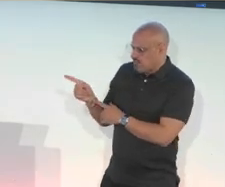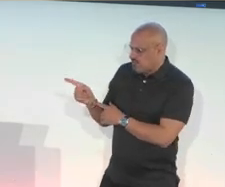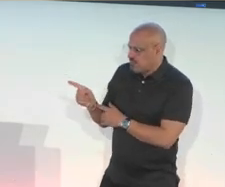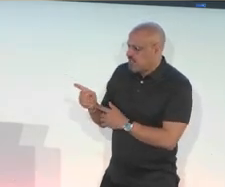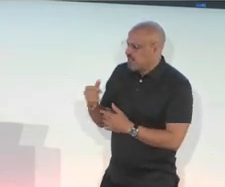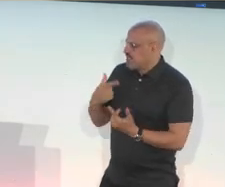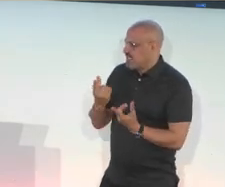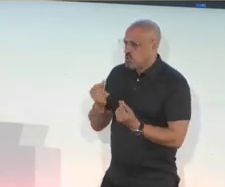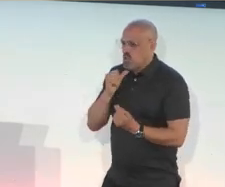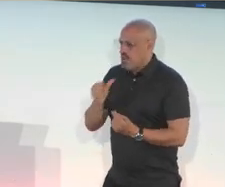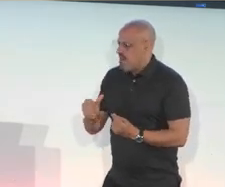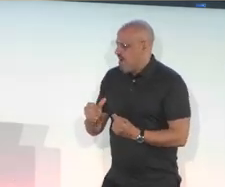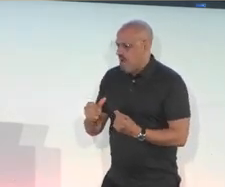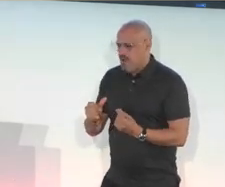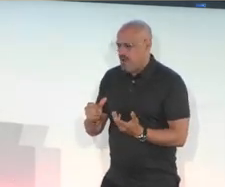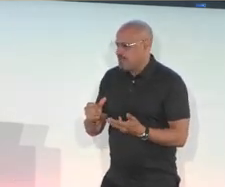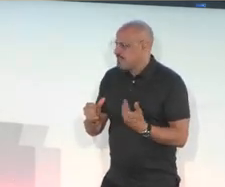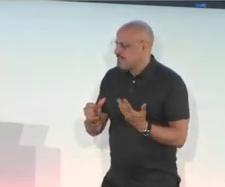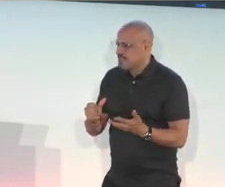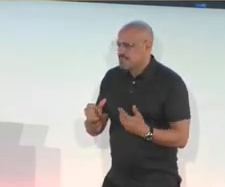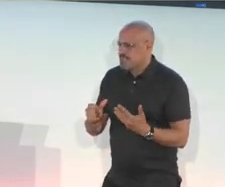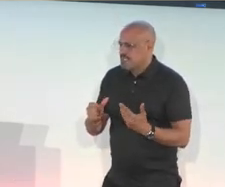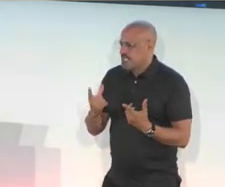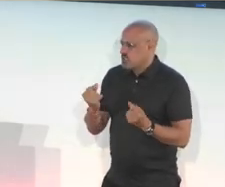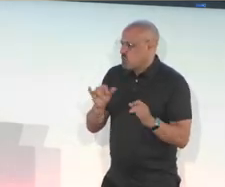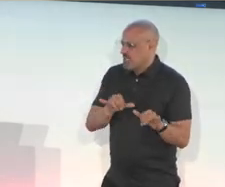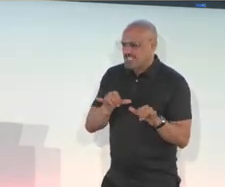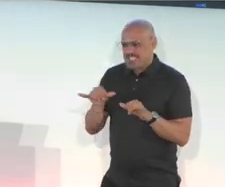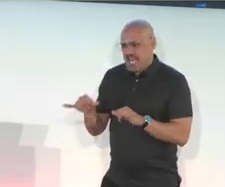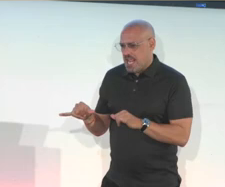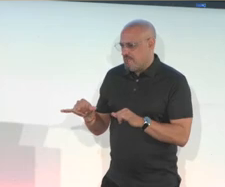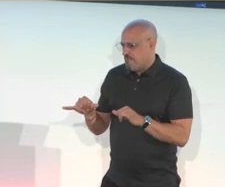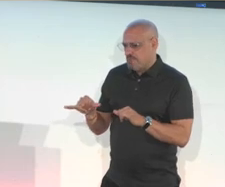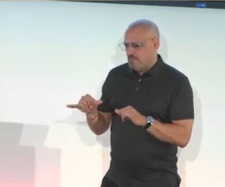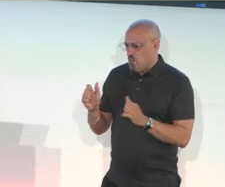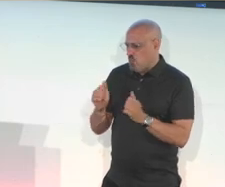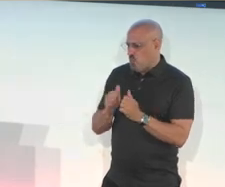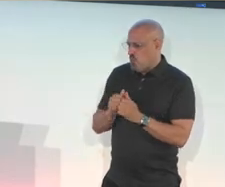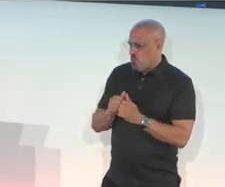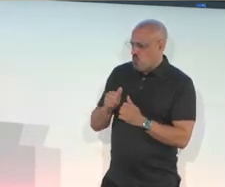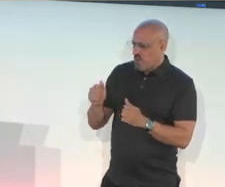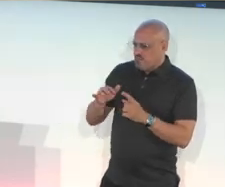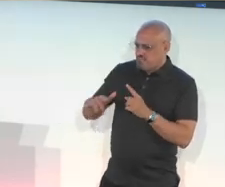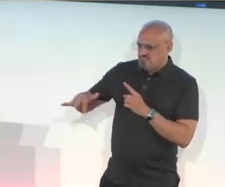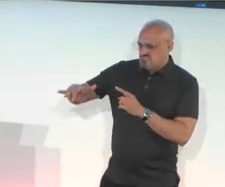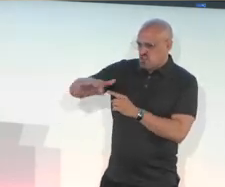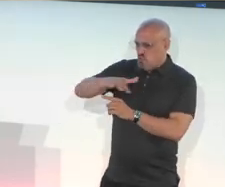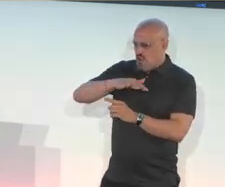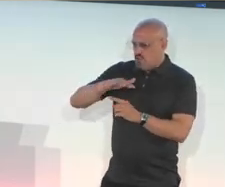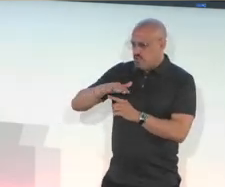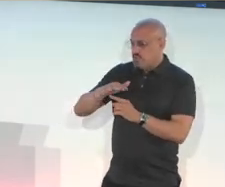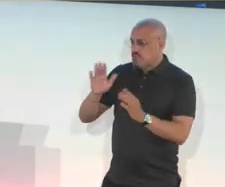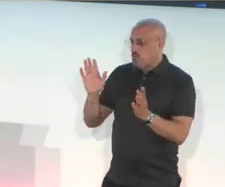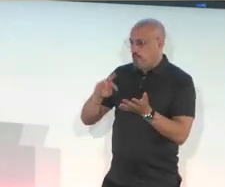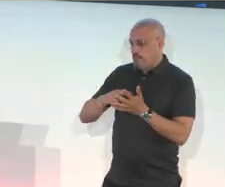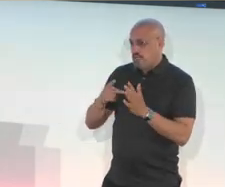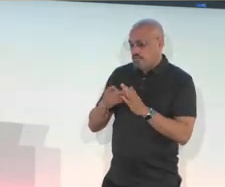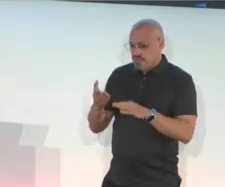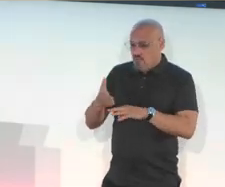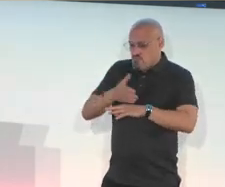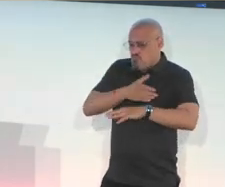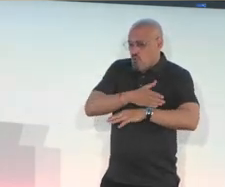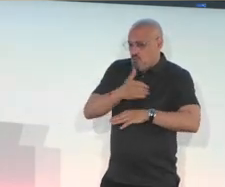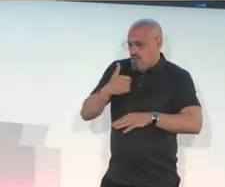they do not necessarily do the same with varying surroundings, and it opens the door to improve